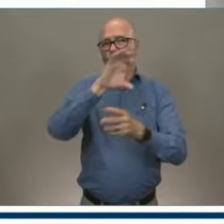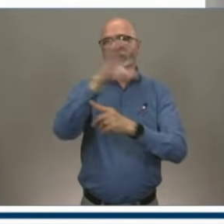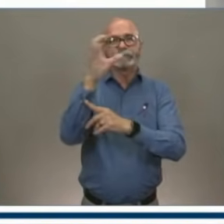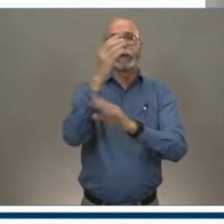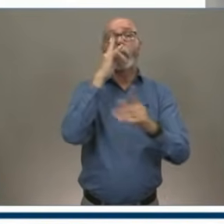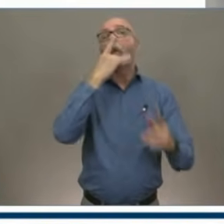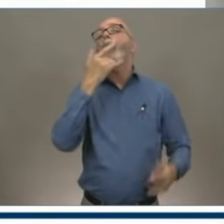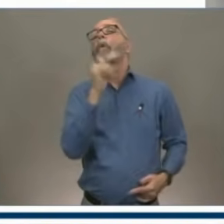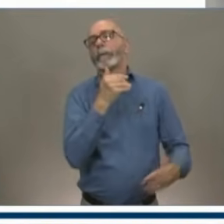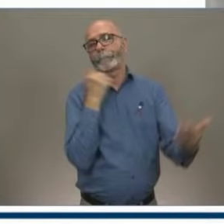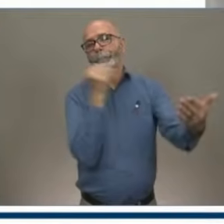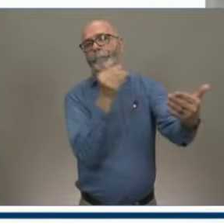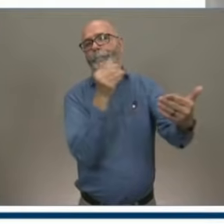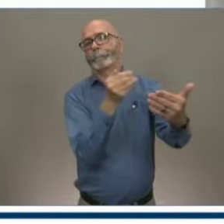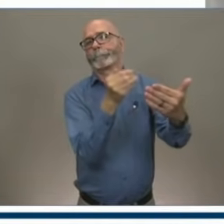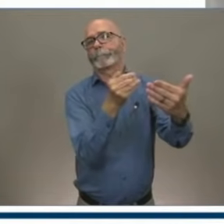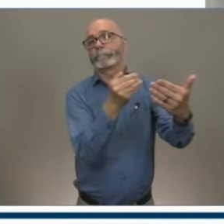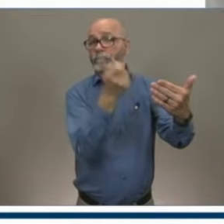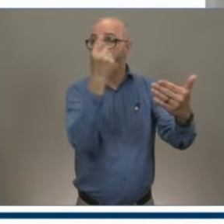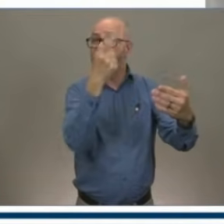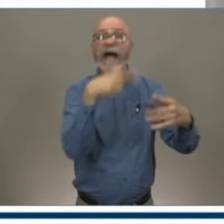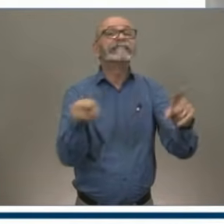will look very different this year.